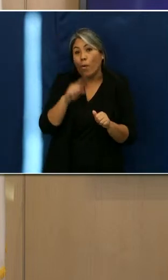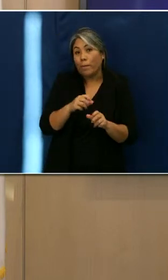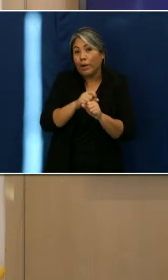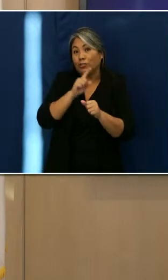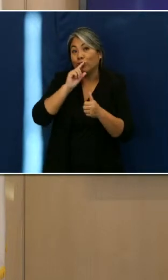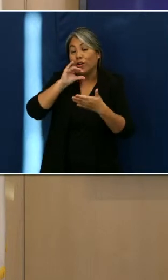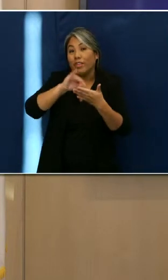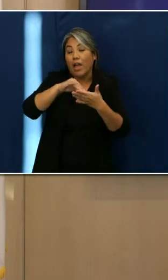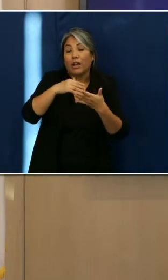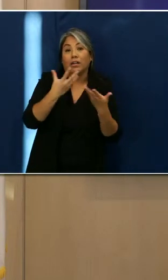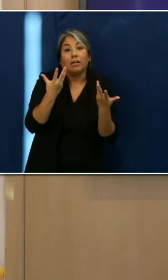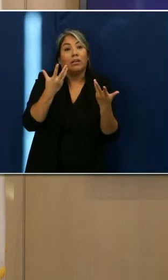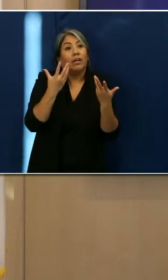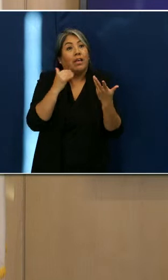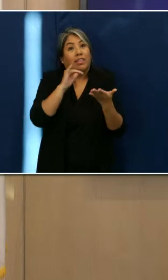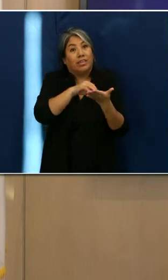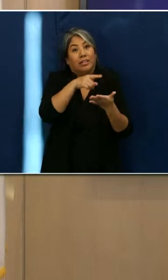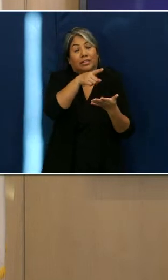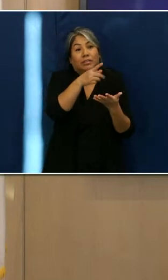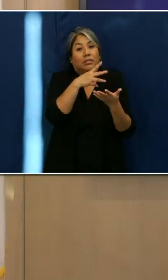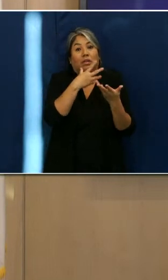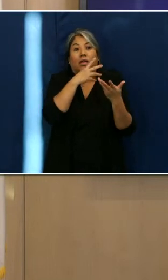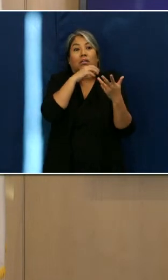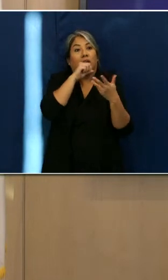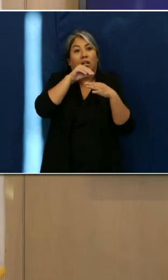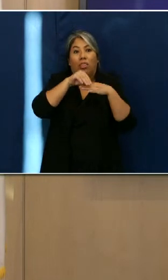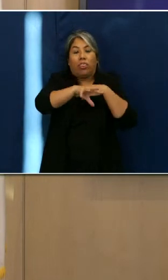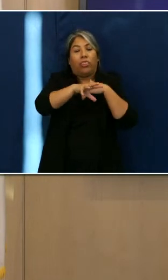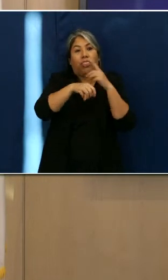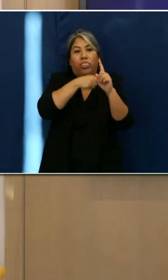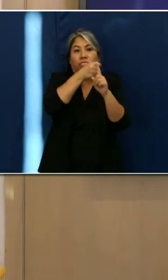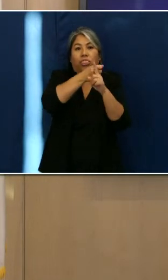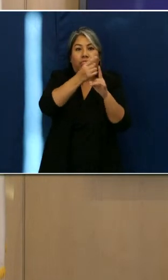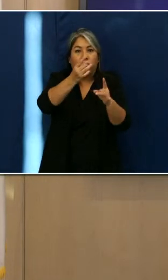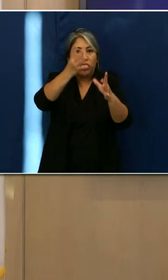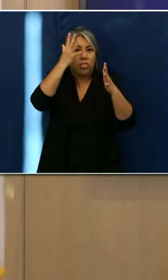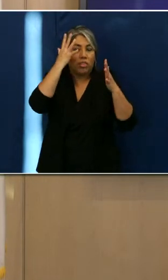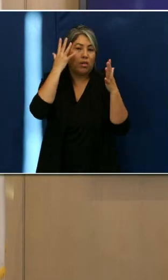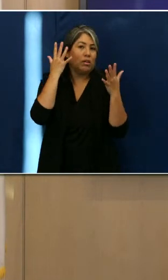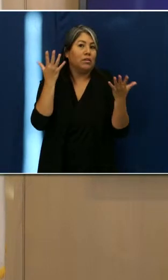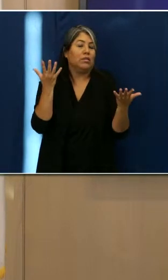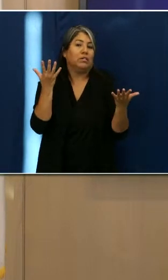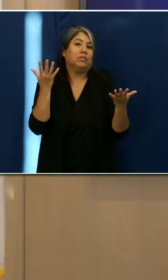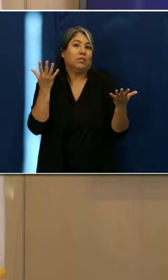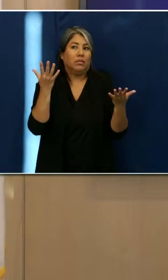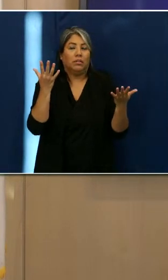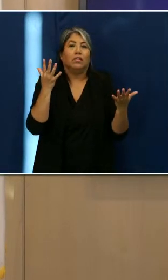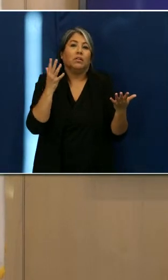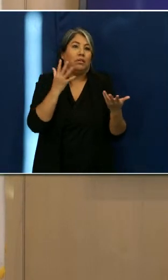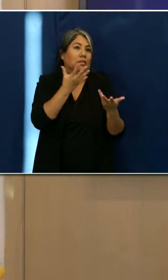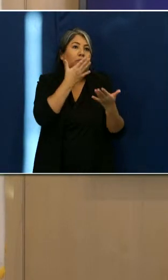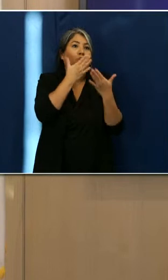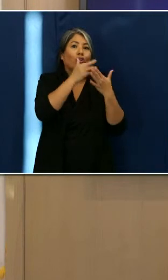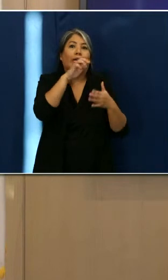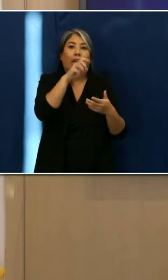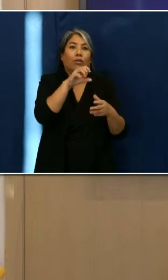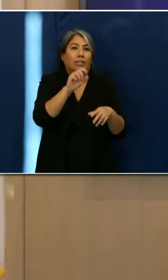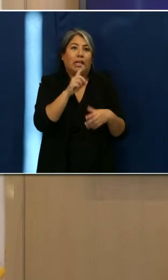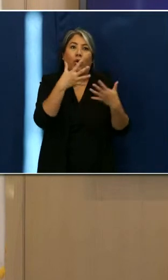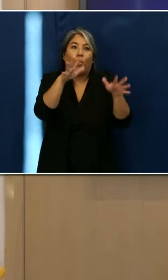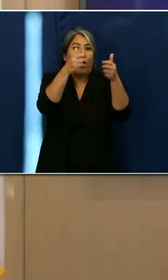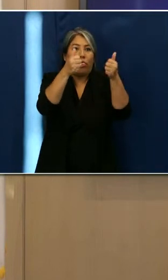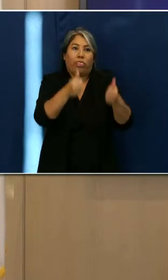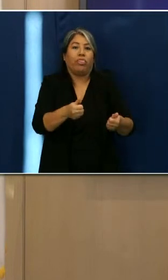this downstream effect doesn't, in fact, impact what is, you know, world-class care here in San Diego.